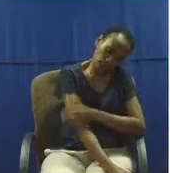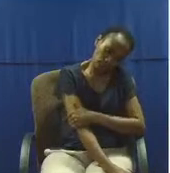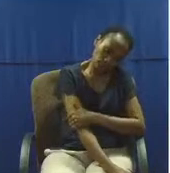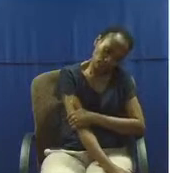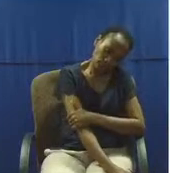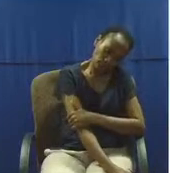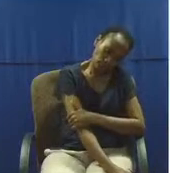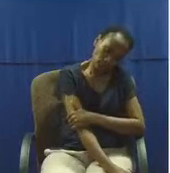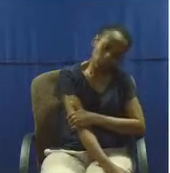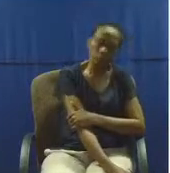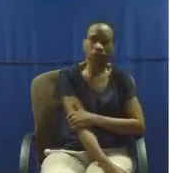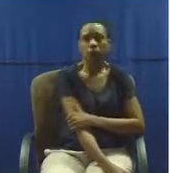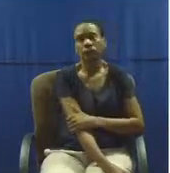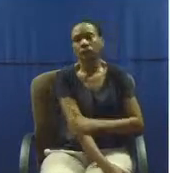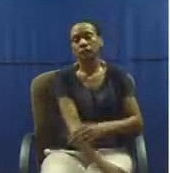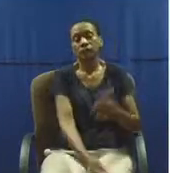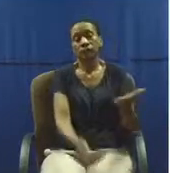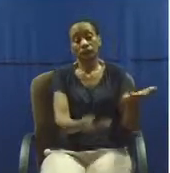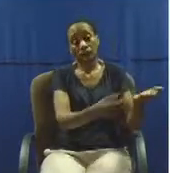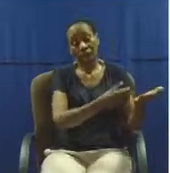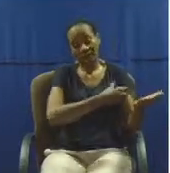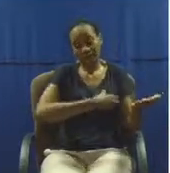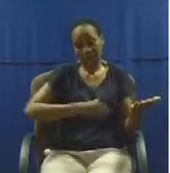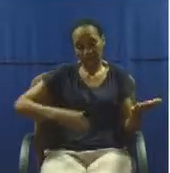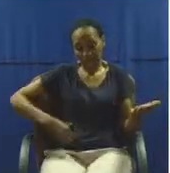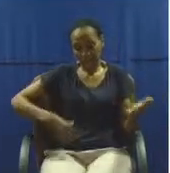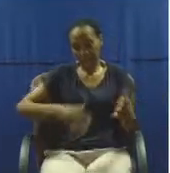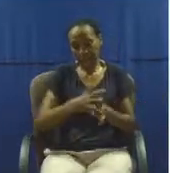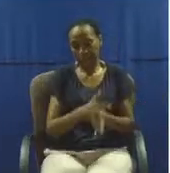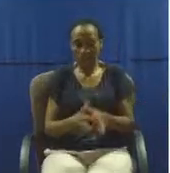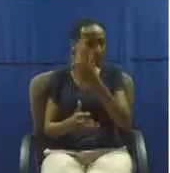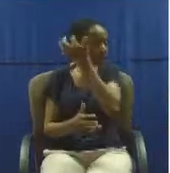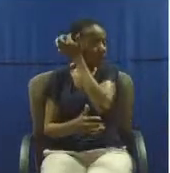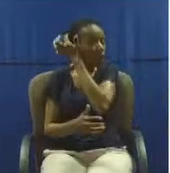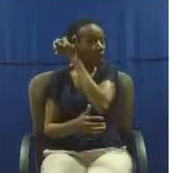Speaker. The Honorable the President.